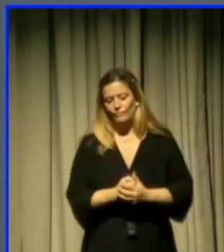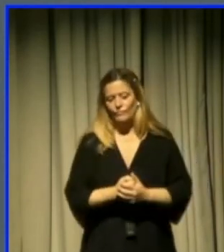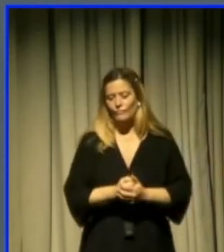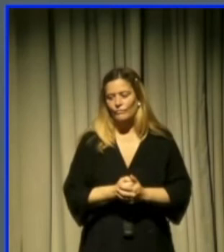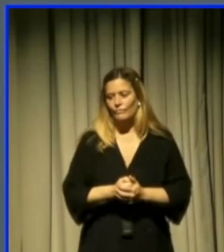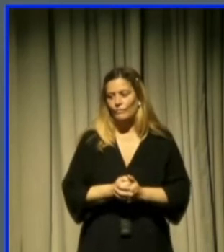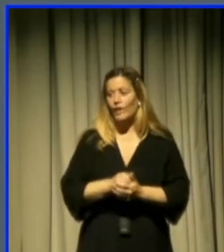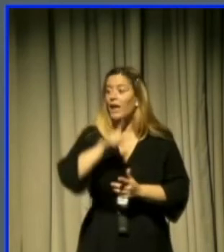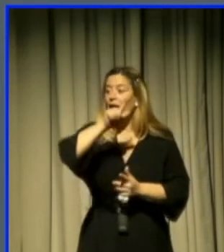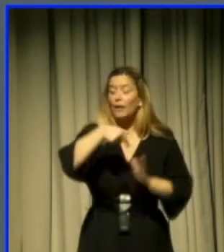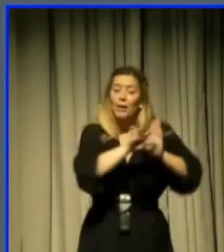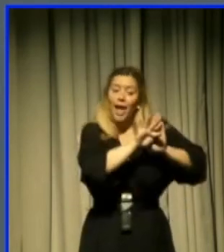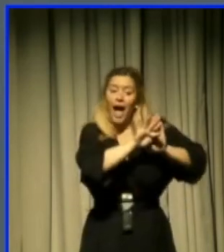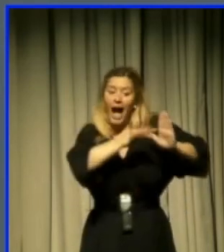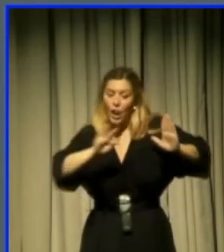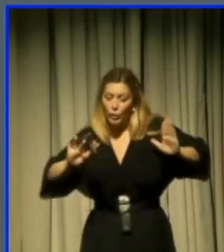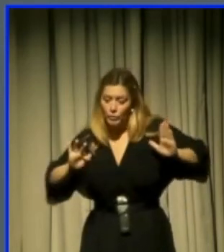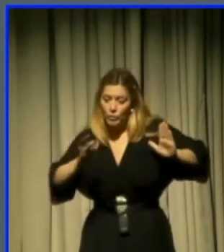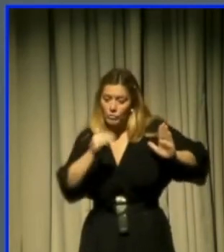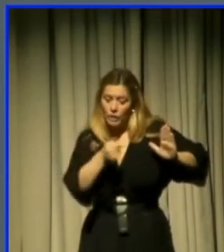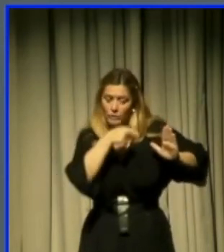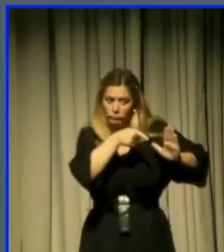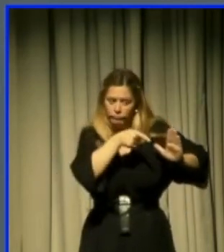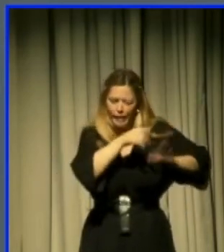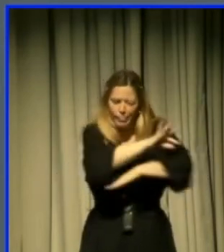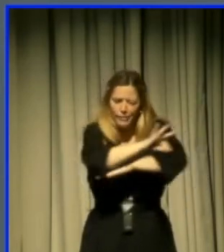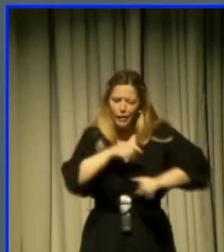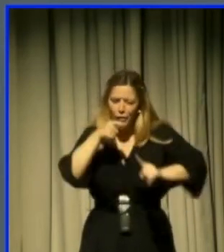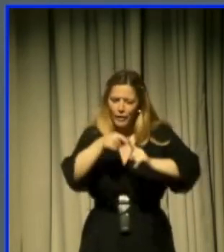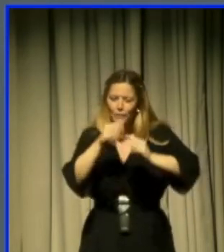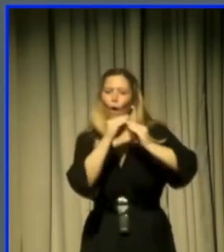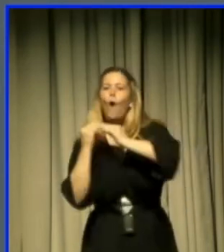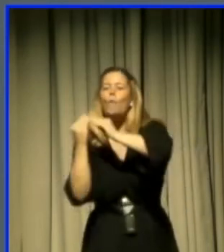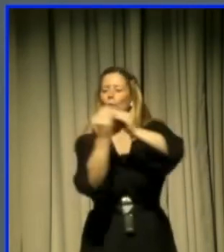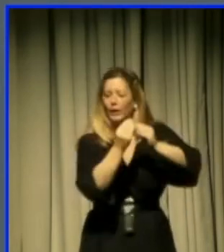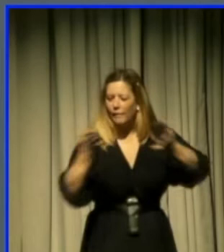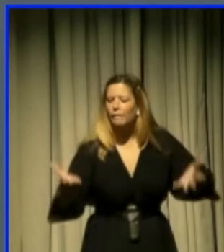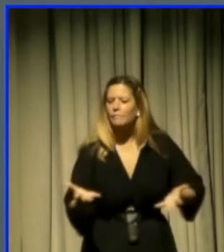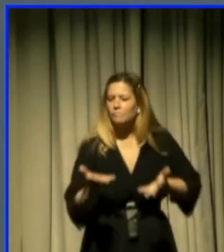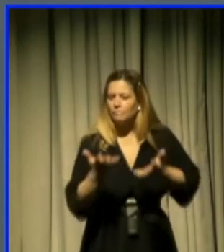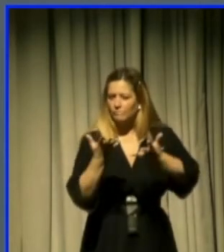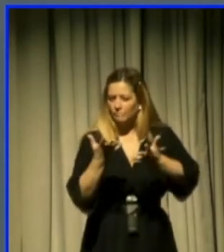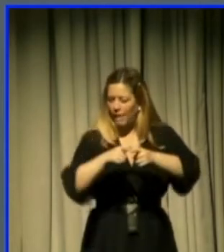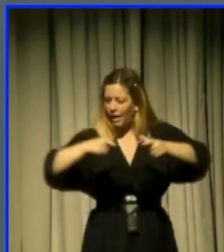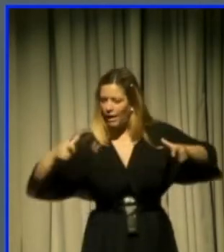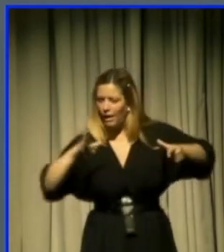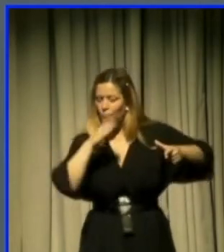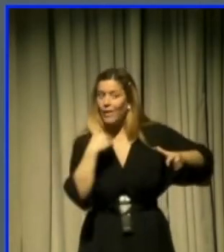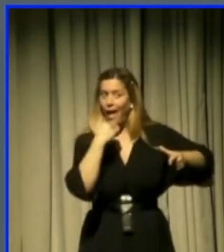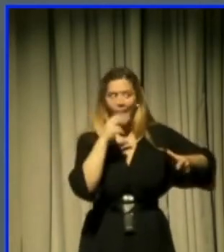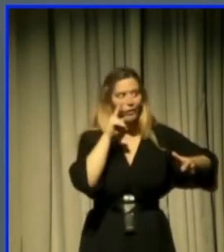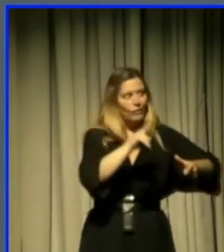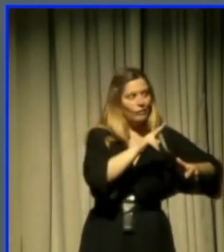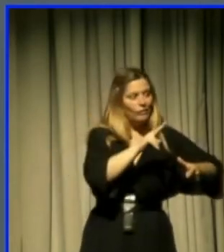also to foster homogeneity, because if you want to see something, then you want to see again almost the same thing. And this is, again, a